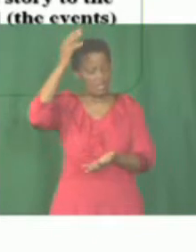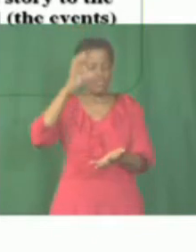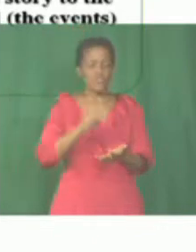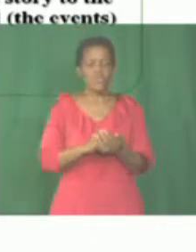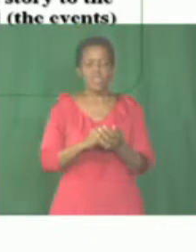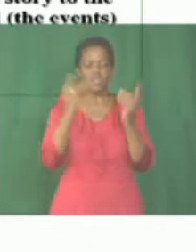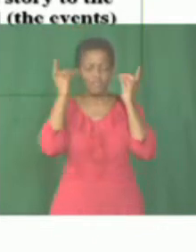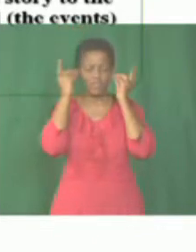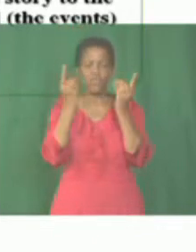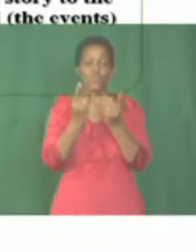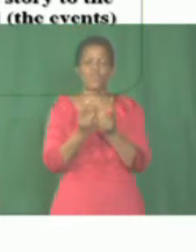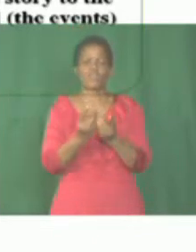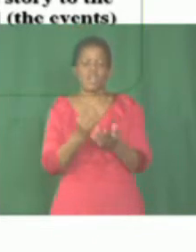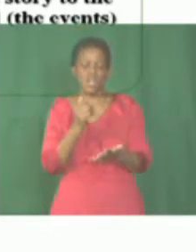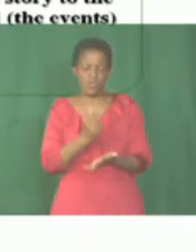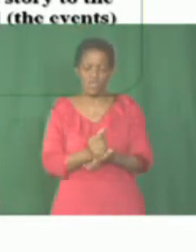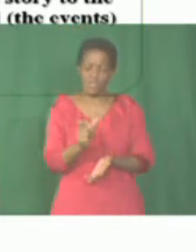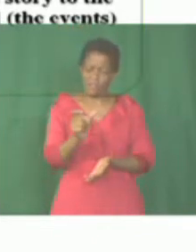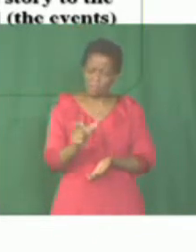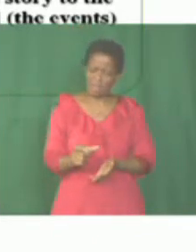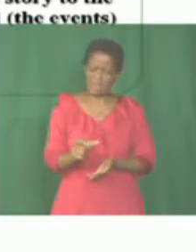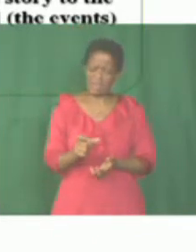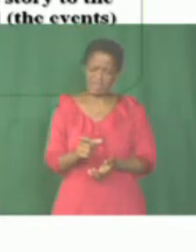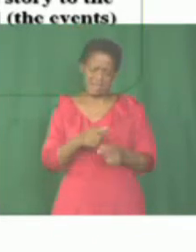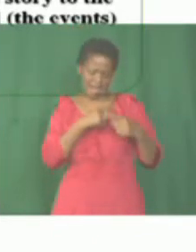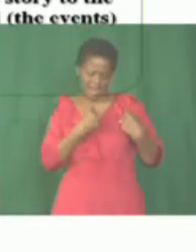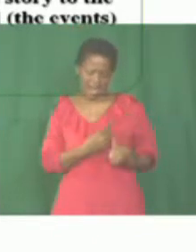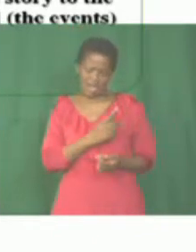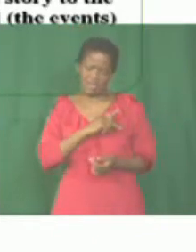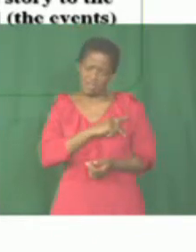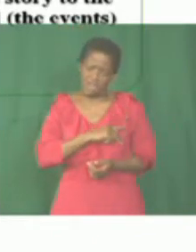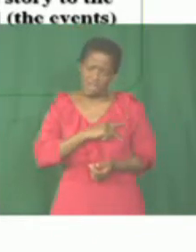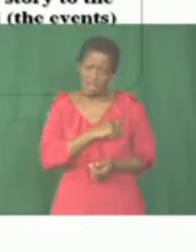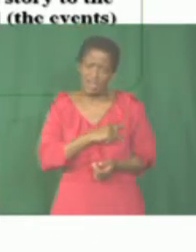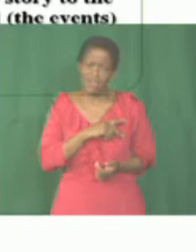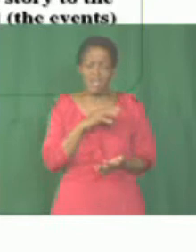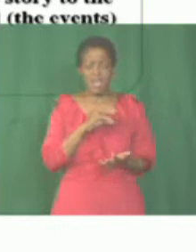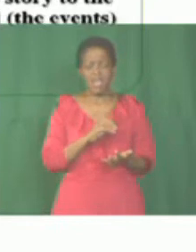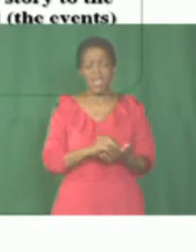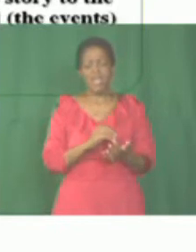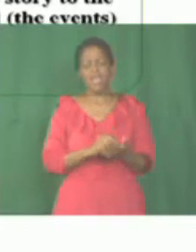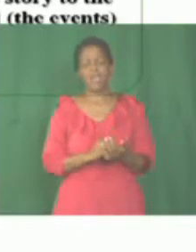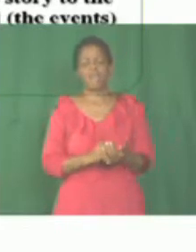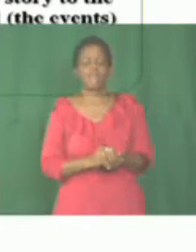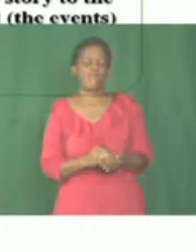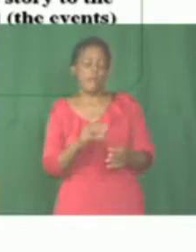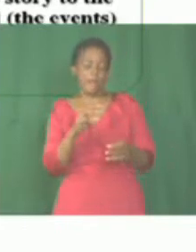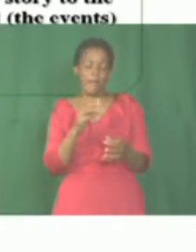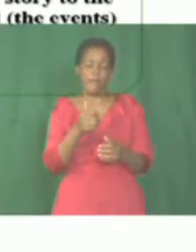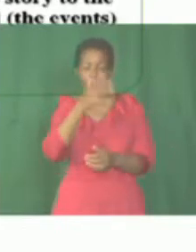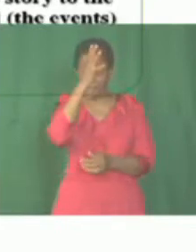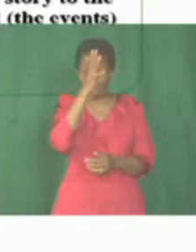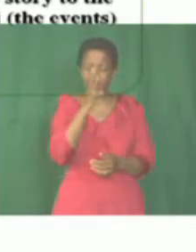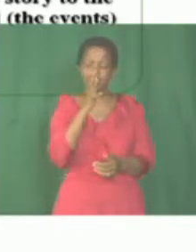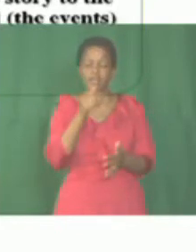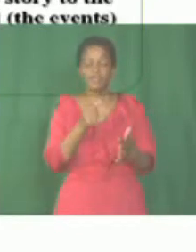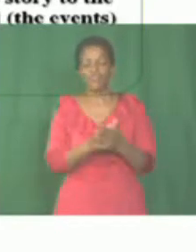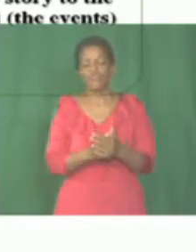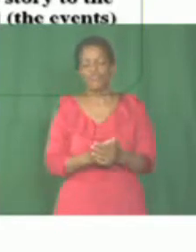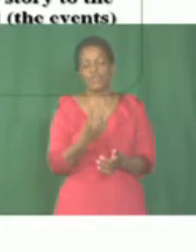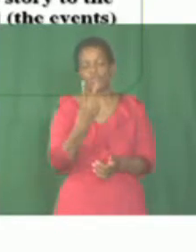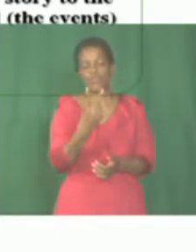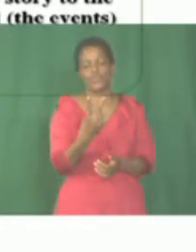helped the two boys. There is the two boys' parents who came to the hospital. And then also you look